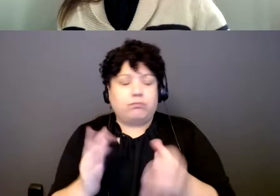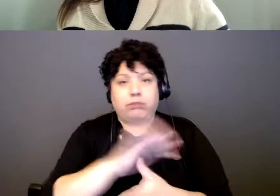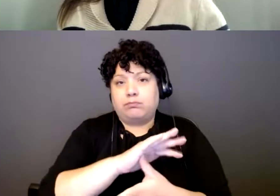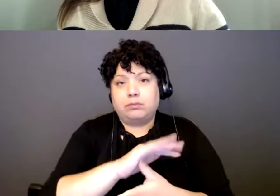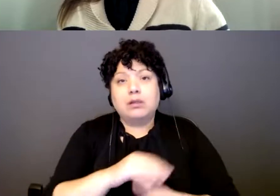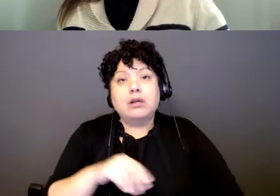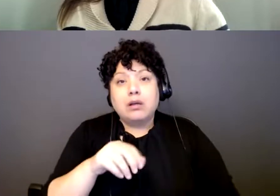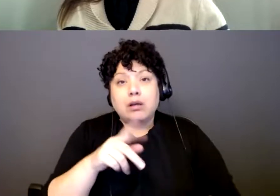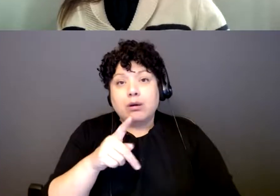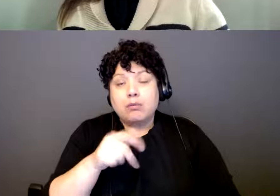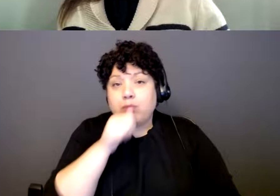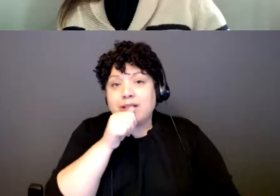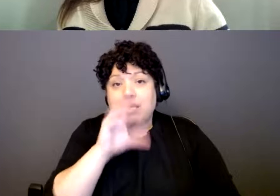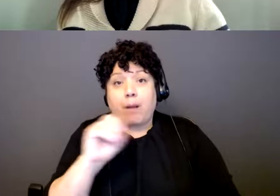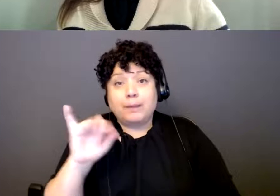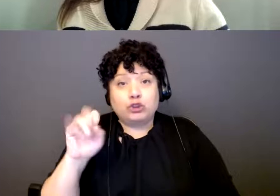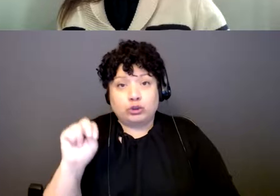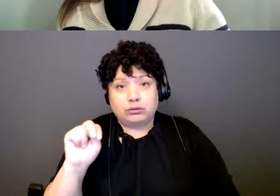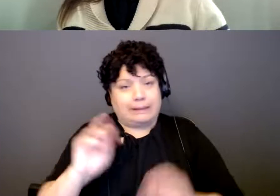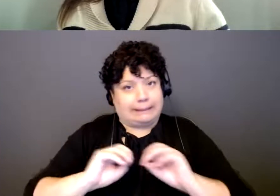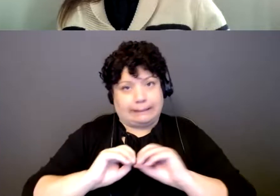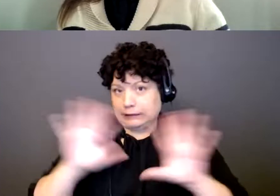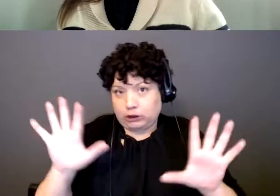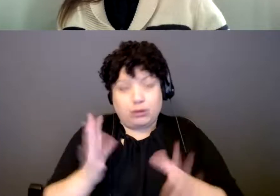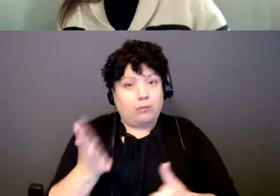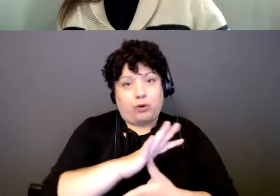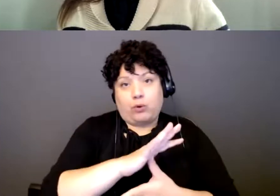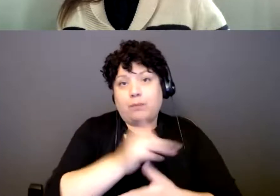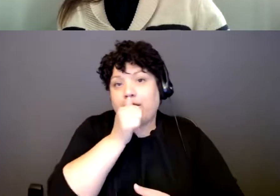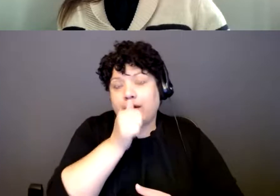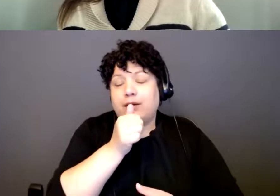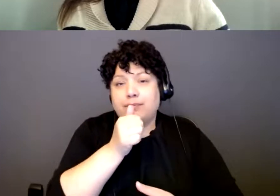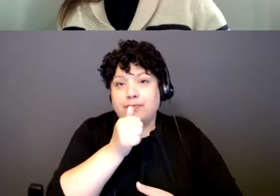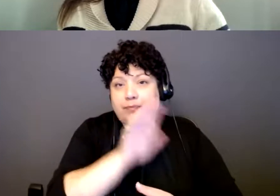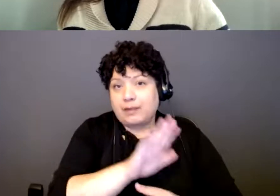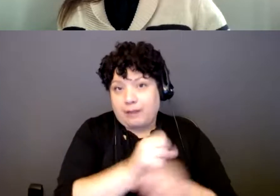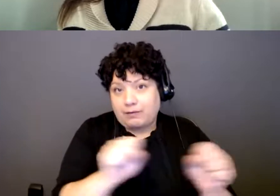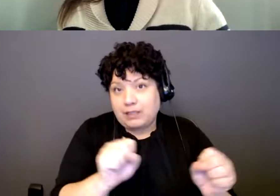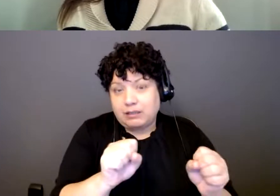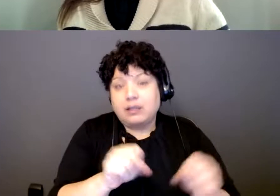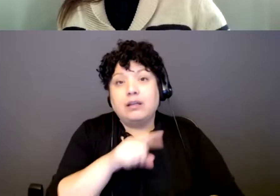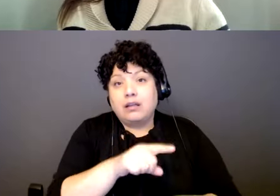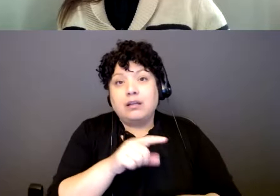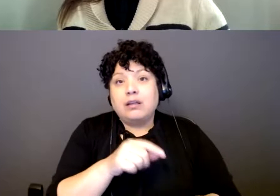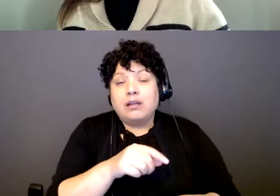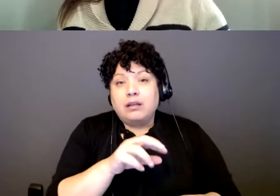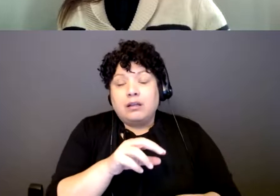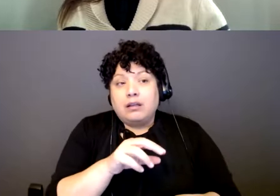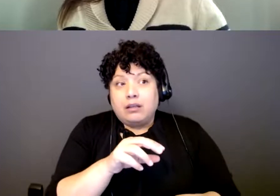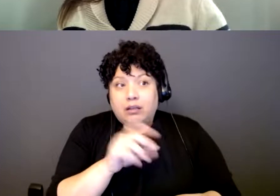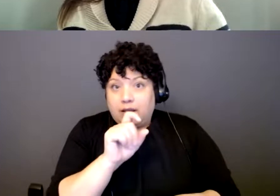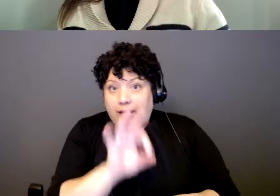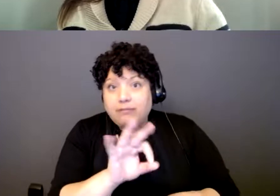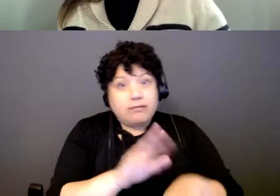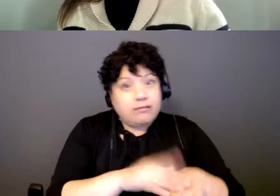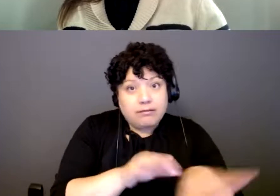is quite clear about this. And so if you can talk specifically about the risks that are involved as the reasons why you make the decision